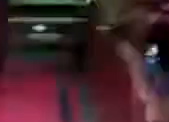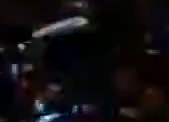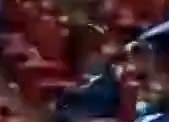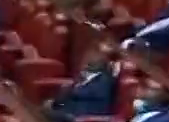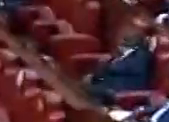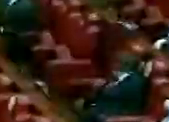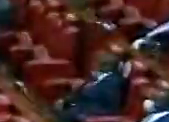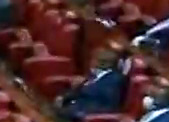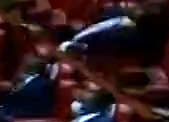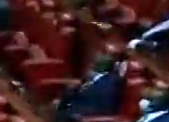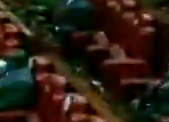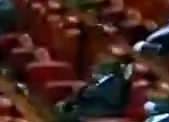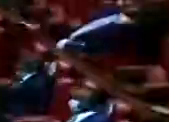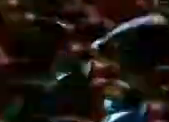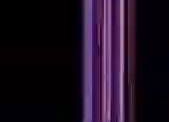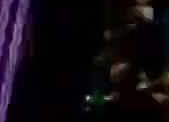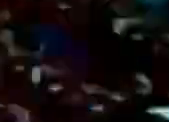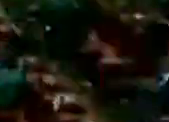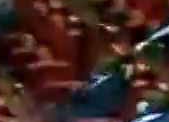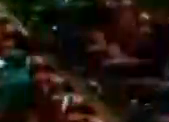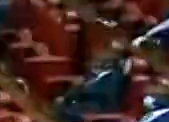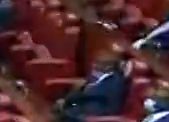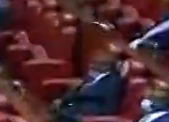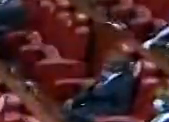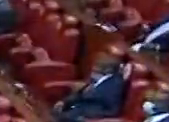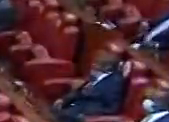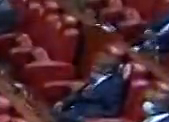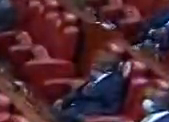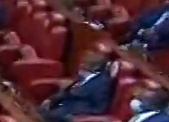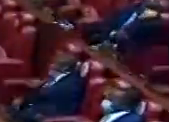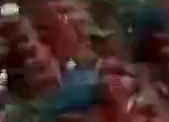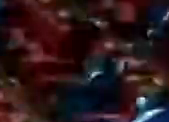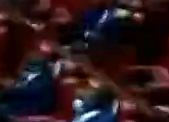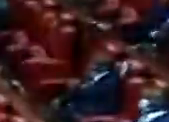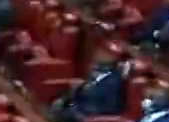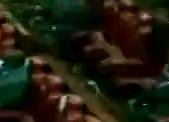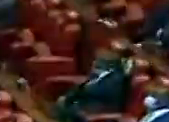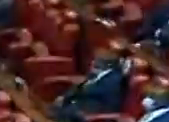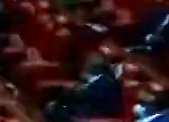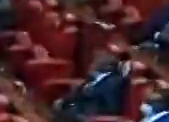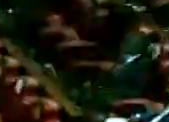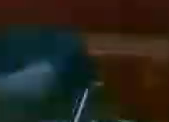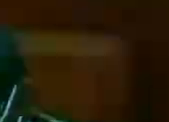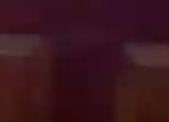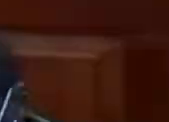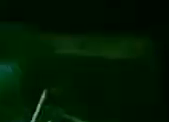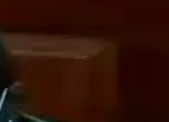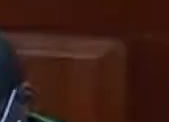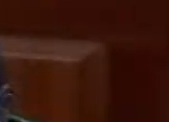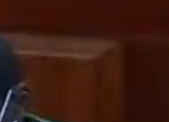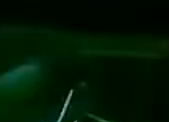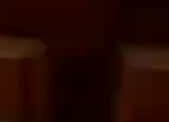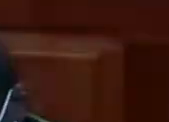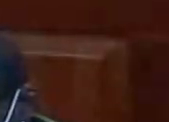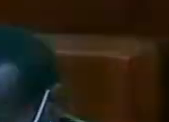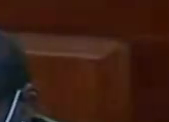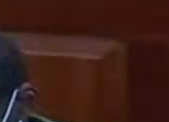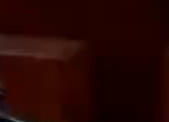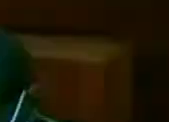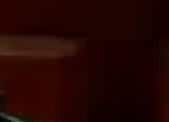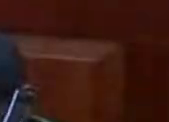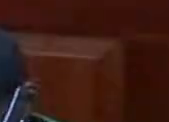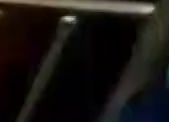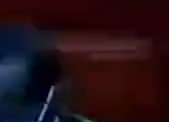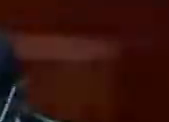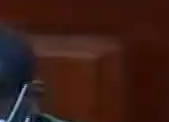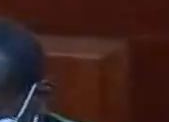Next. Order number 9, motion. Approval of agreement for the avoidance of double taxation between Kenya